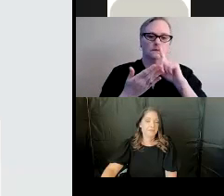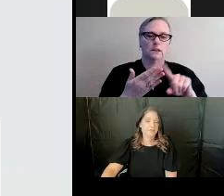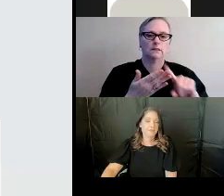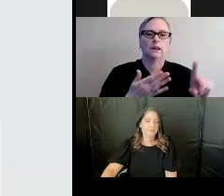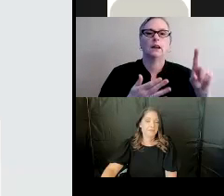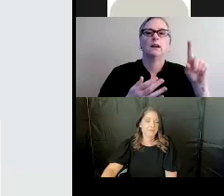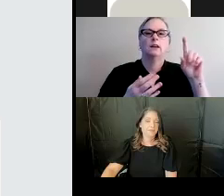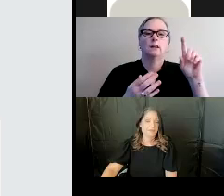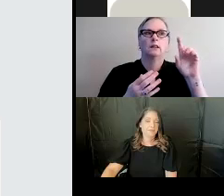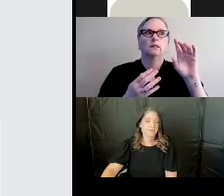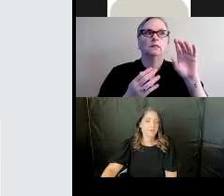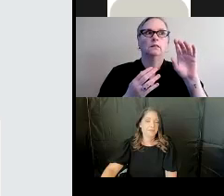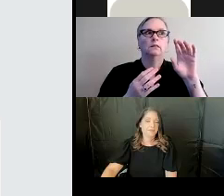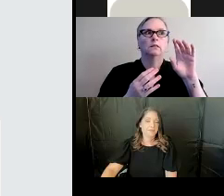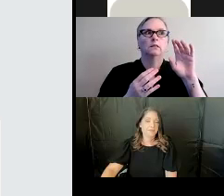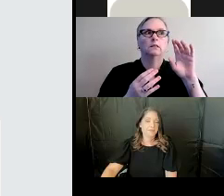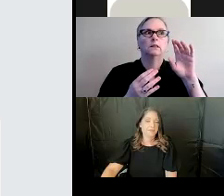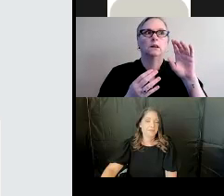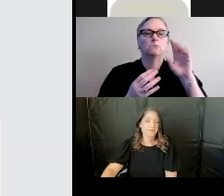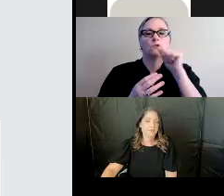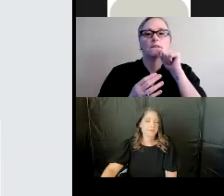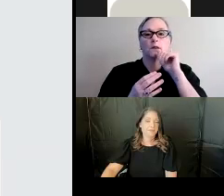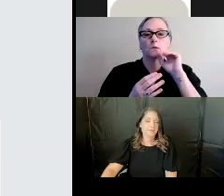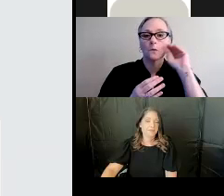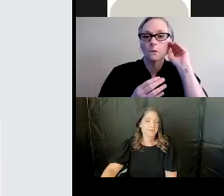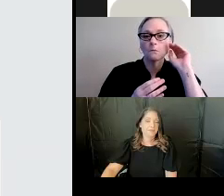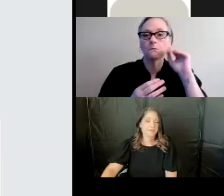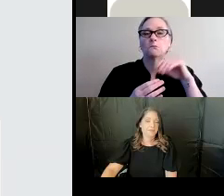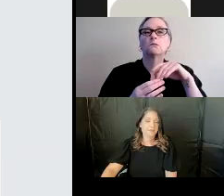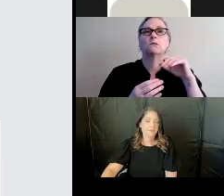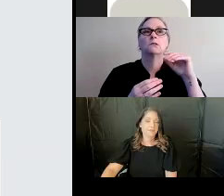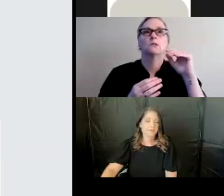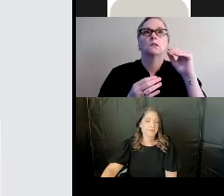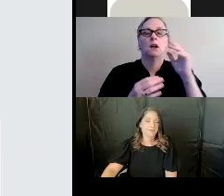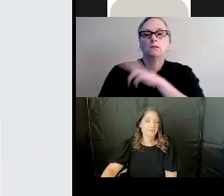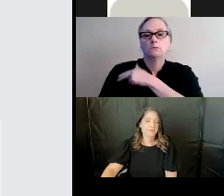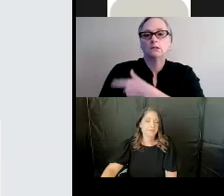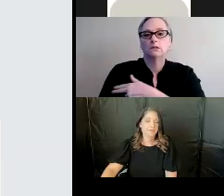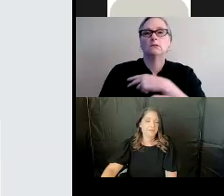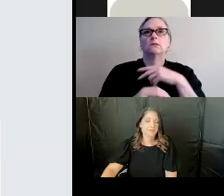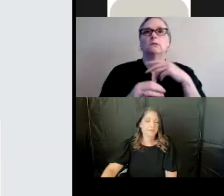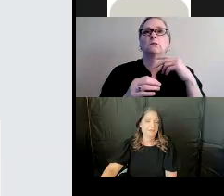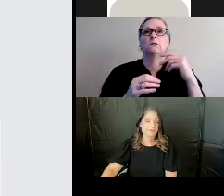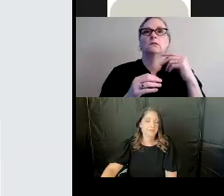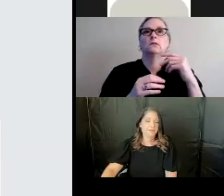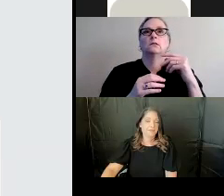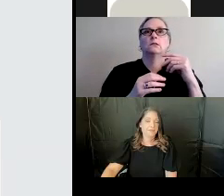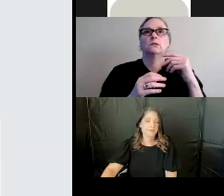homes, public settings, apartments, boarding homes, hospitals.